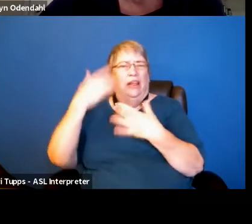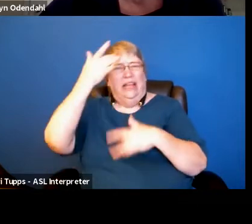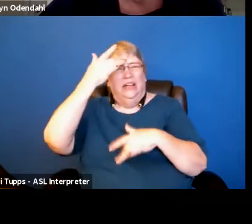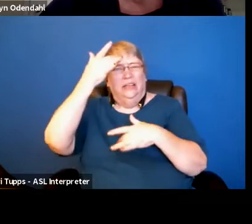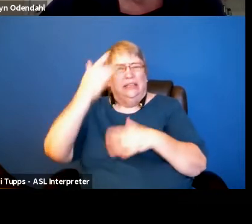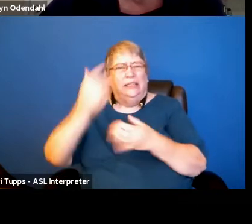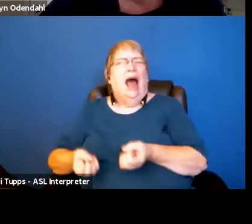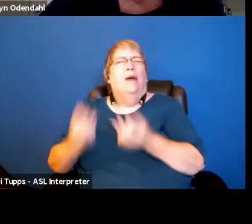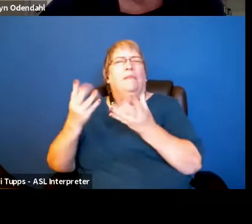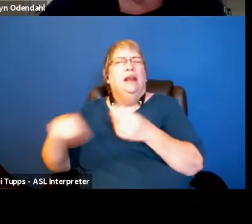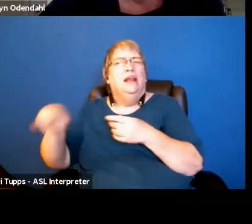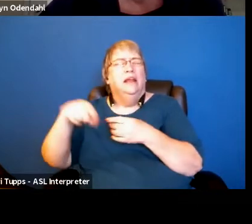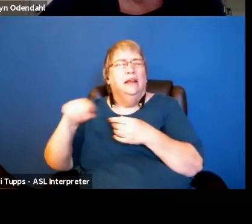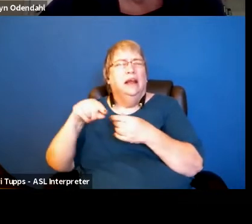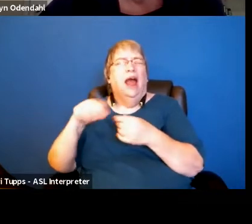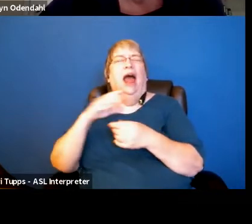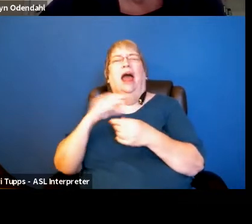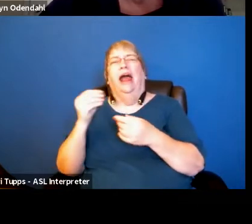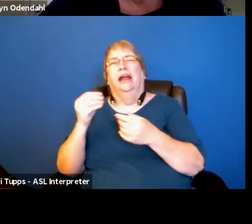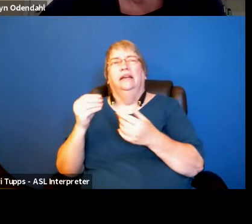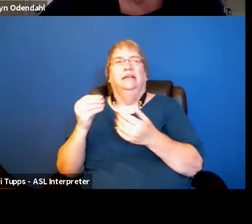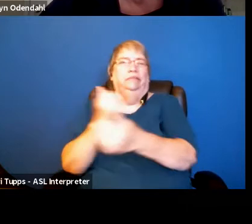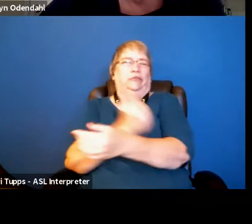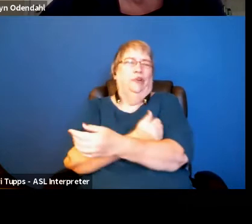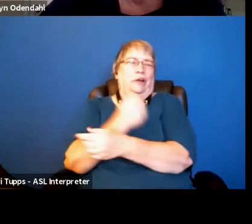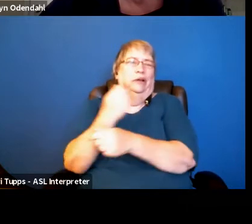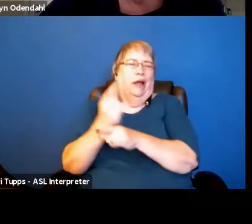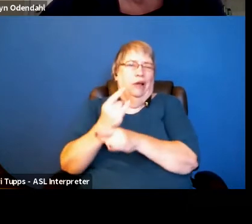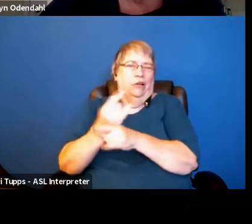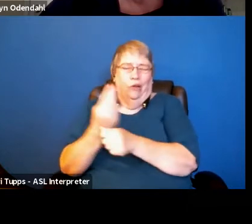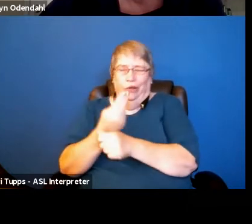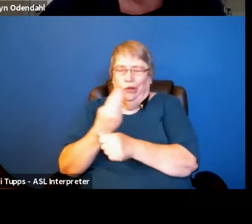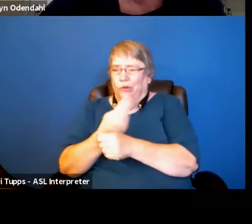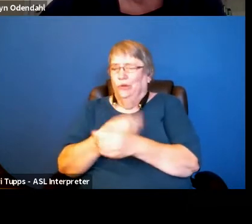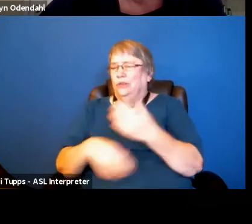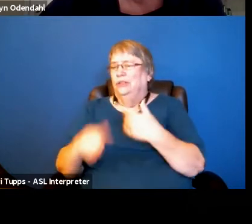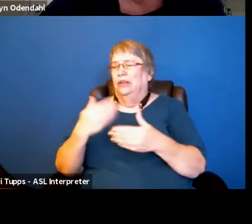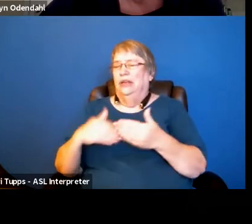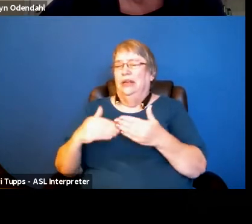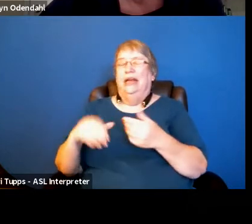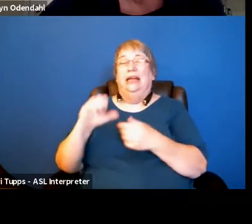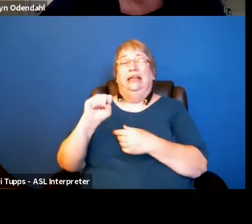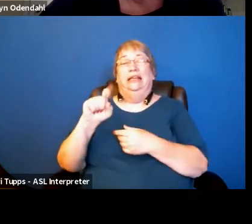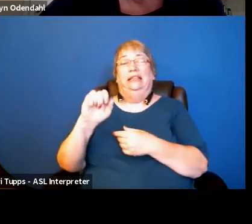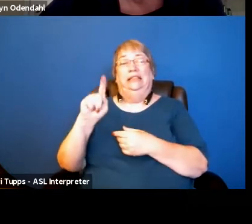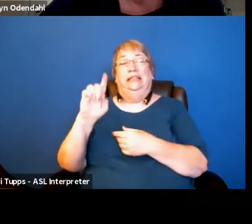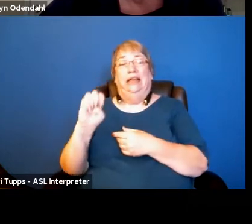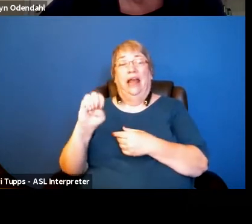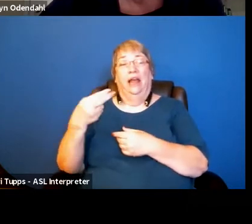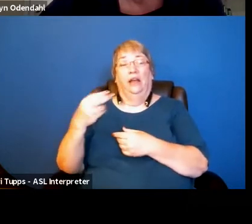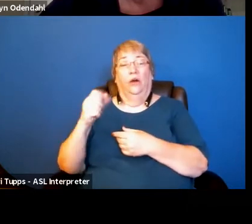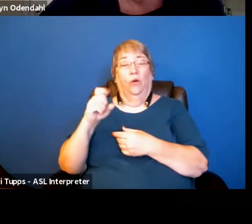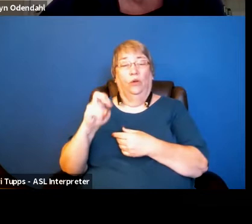use disorders. We looked at stakeholder experiences of care and barriers to care,